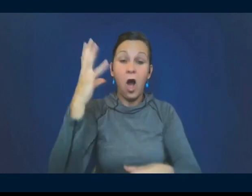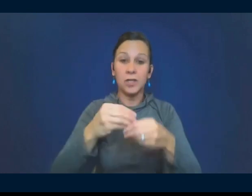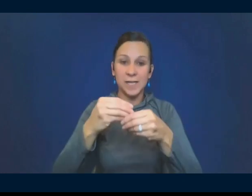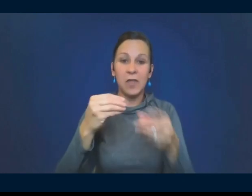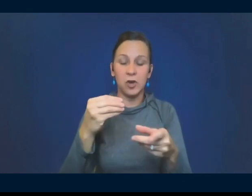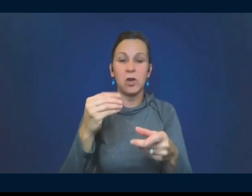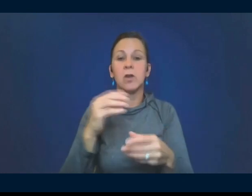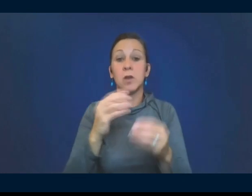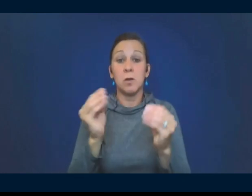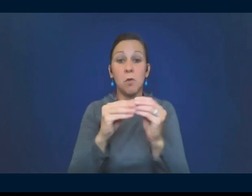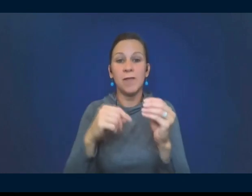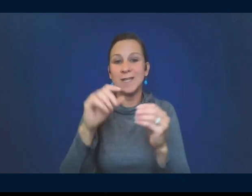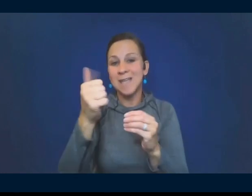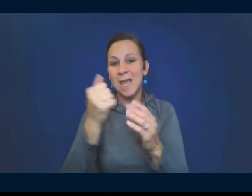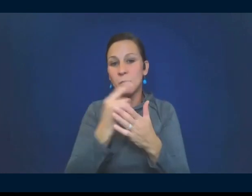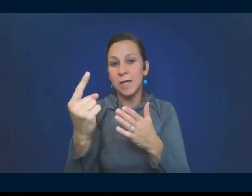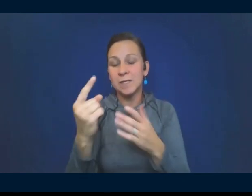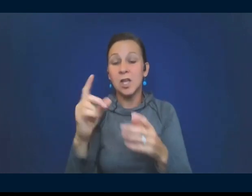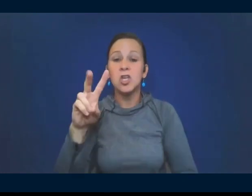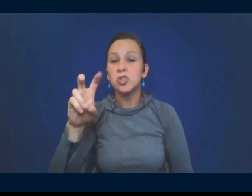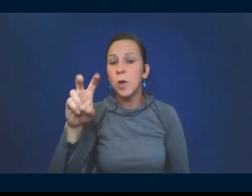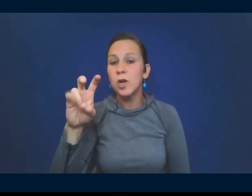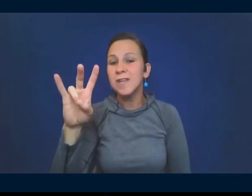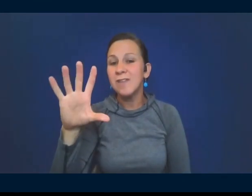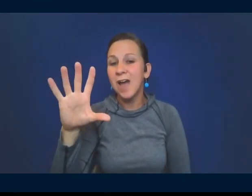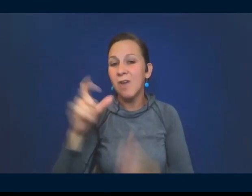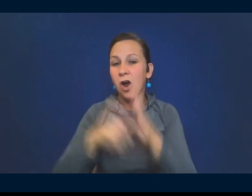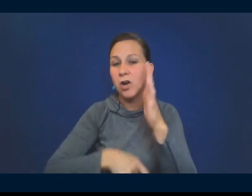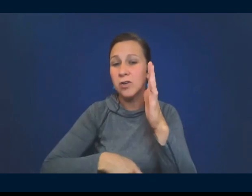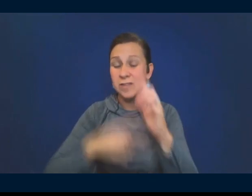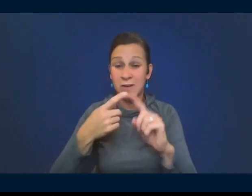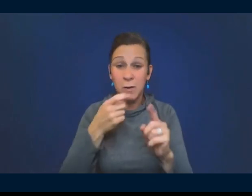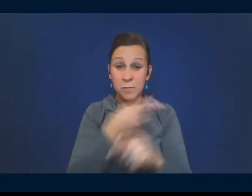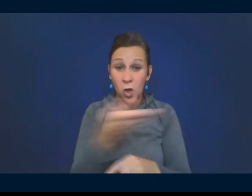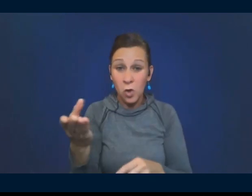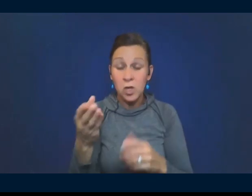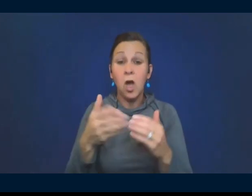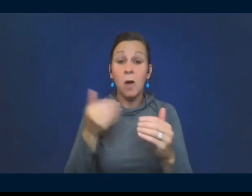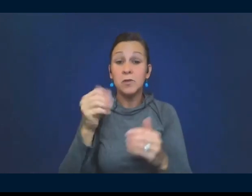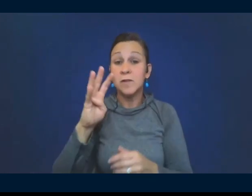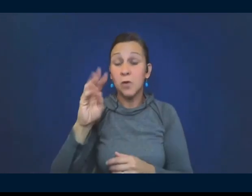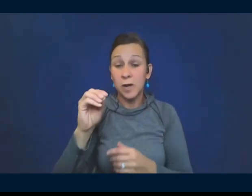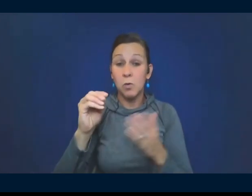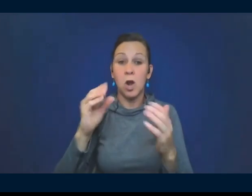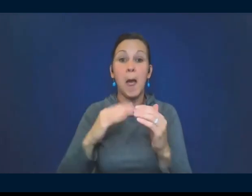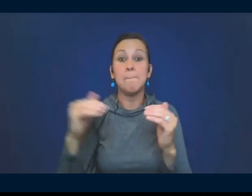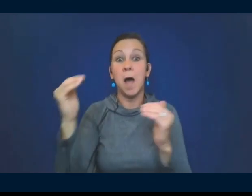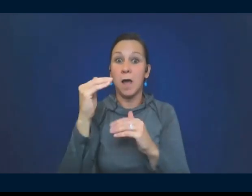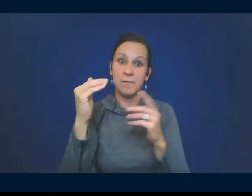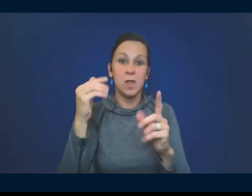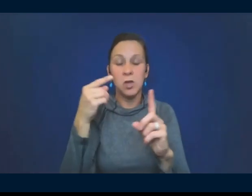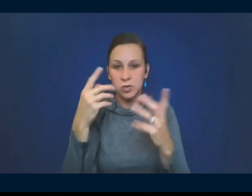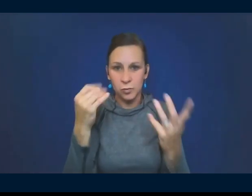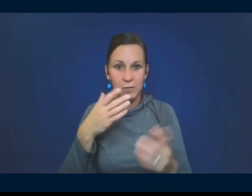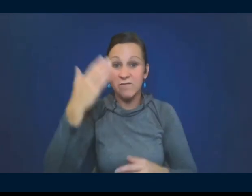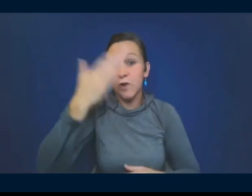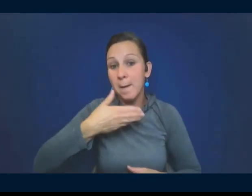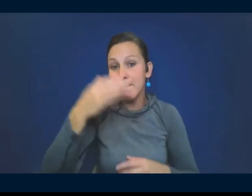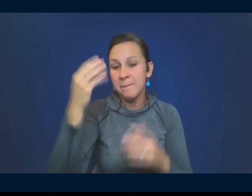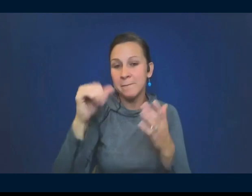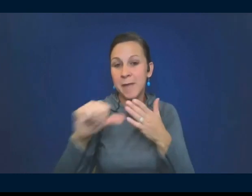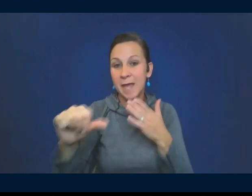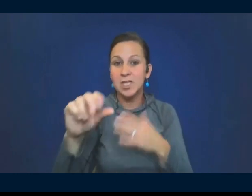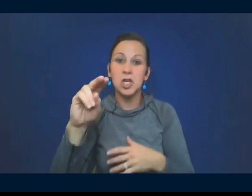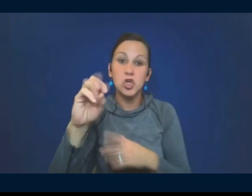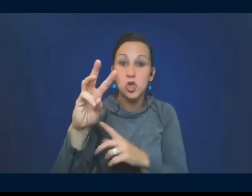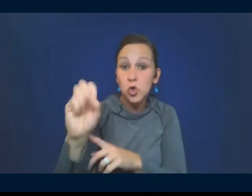than 275 articles, and of those, almost 40 were above the fold, as they say. So that's front page news on papers like the